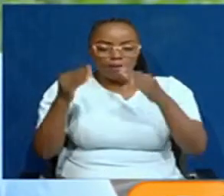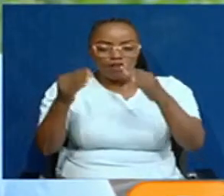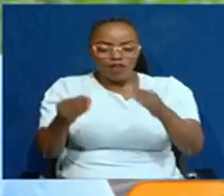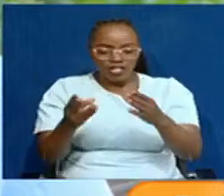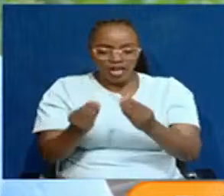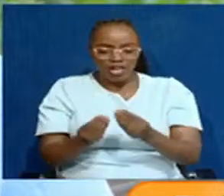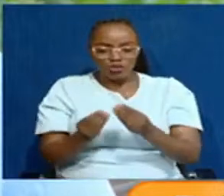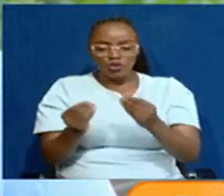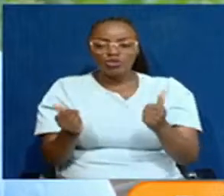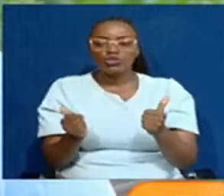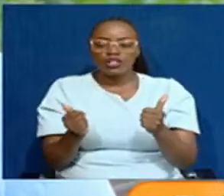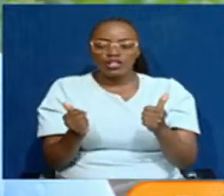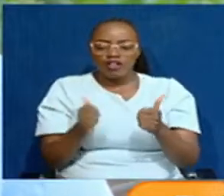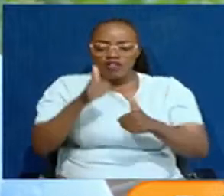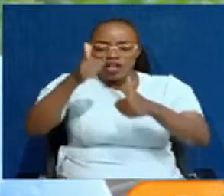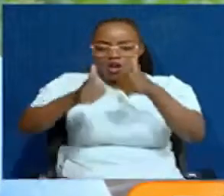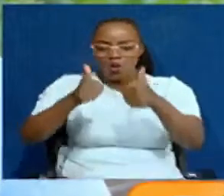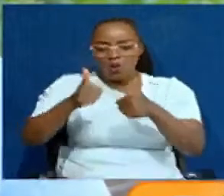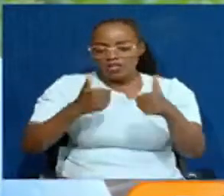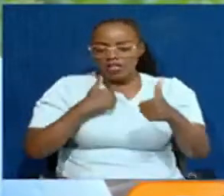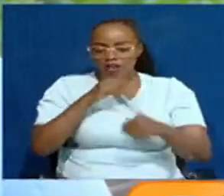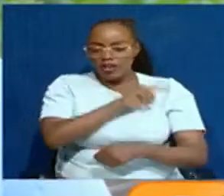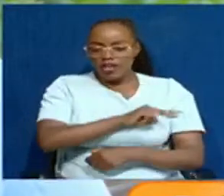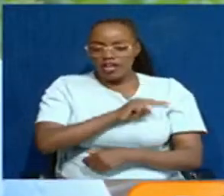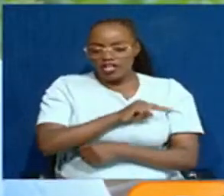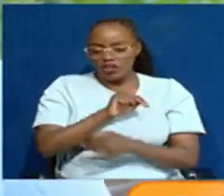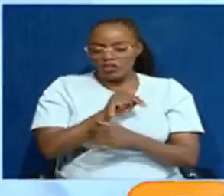a solution that is natural, because